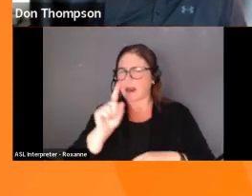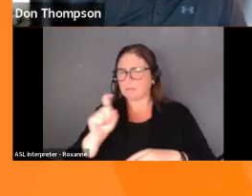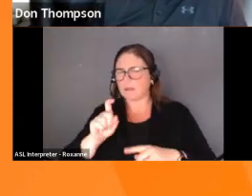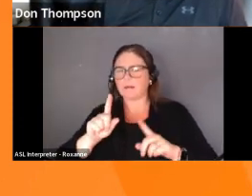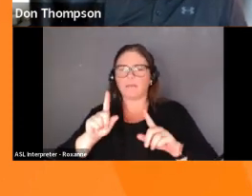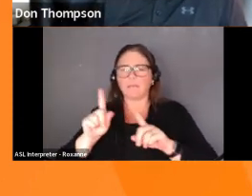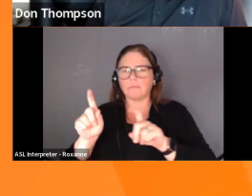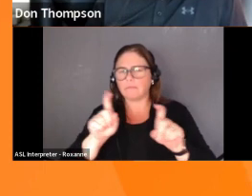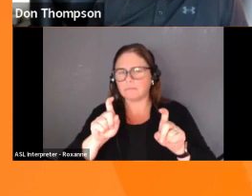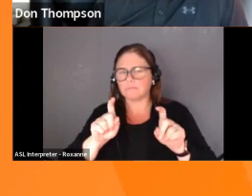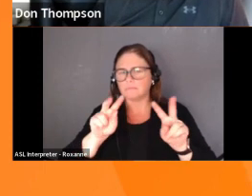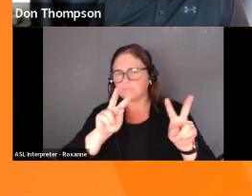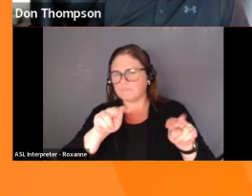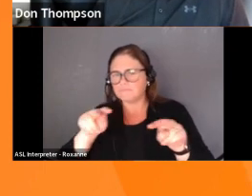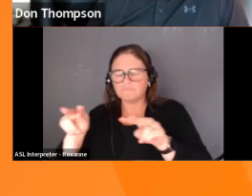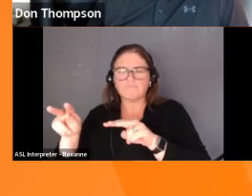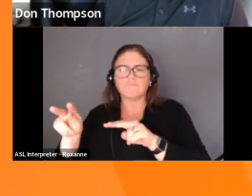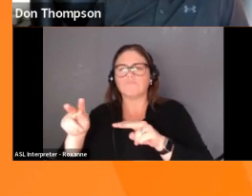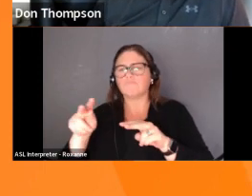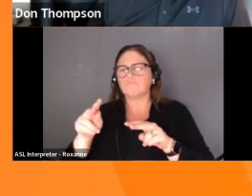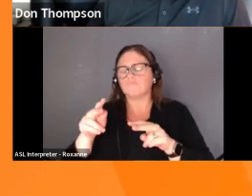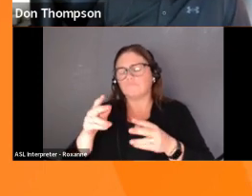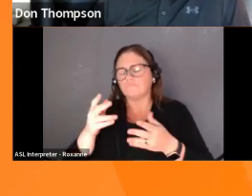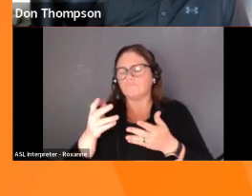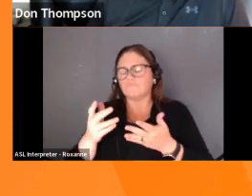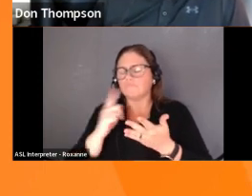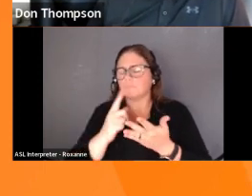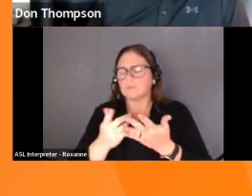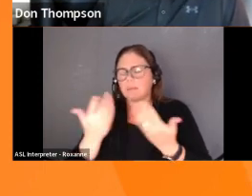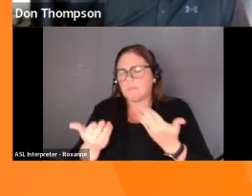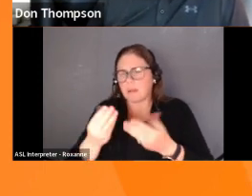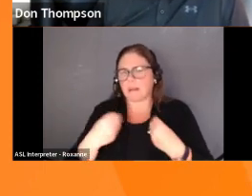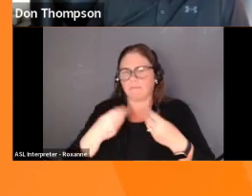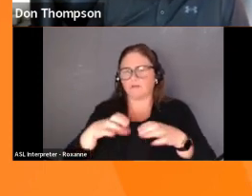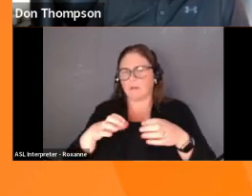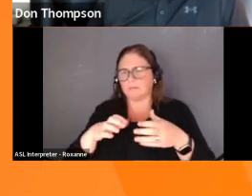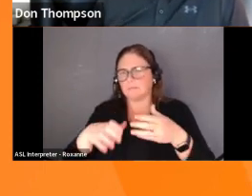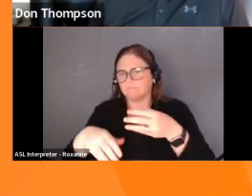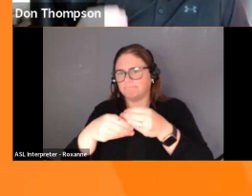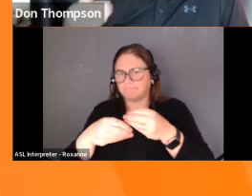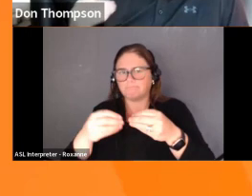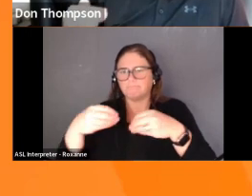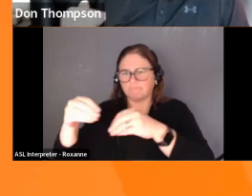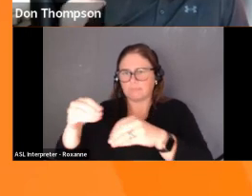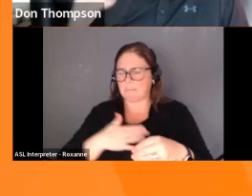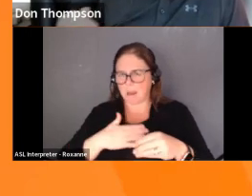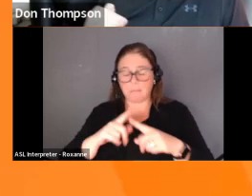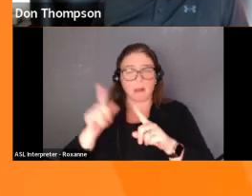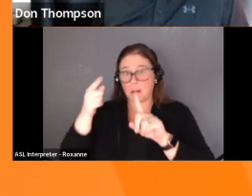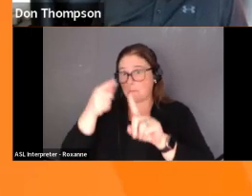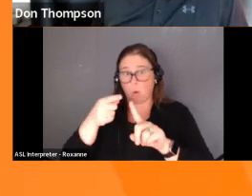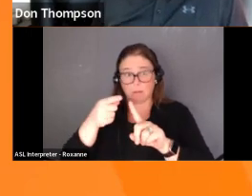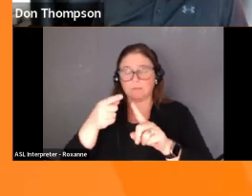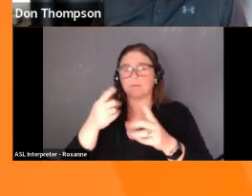if they sell it for a higher price. But at the end of the day, it's pricing. That's what Amazon cares about because all customers want